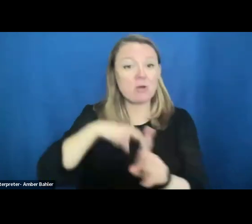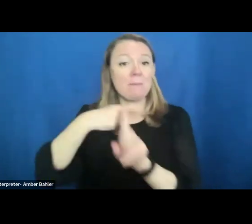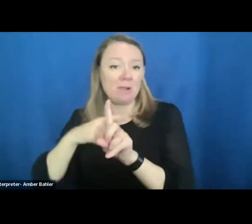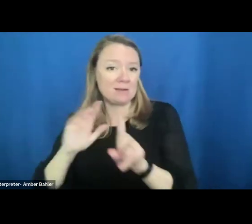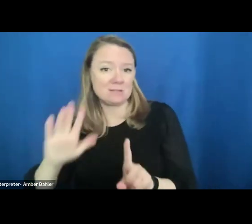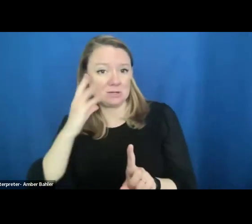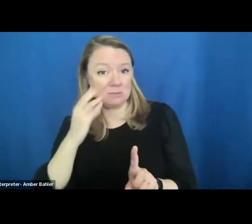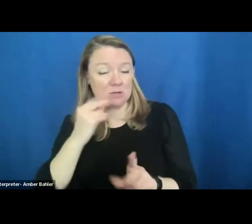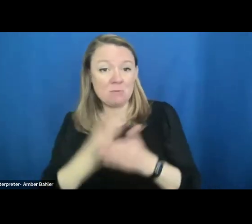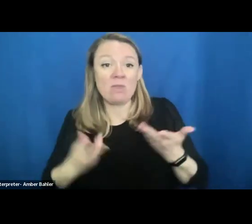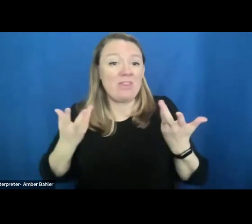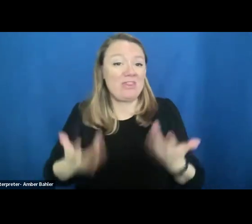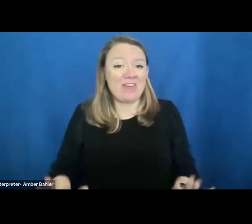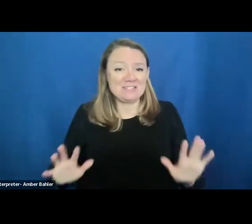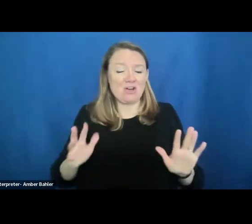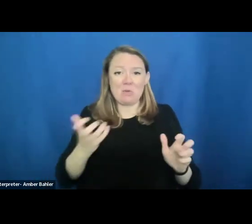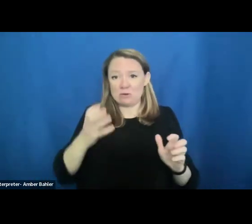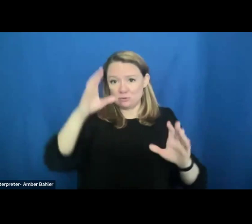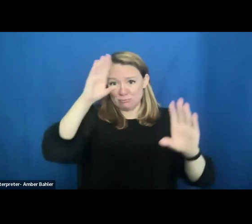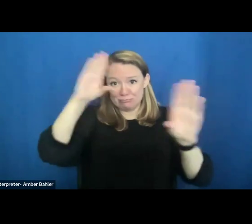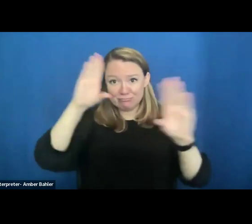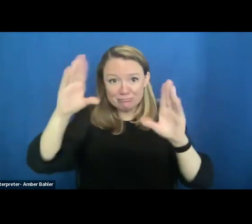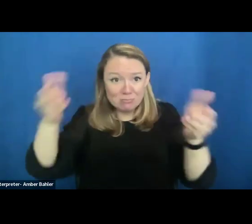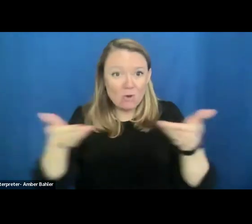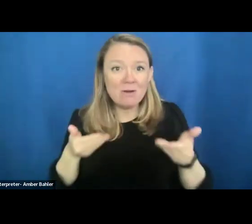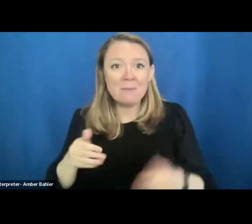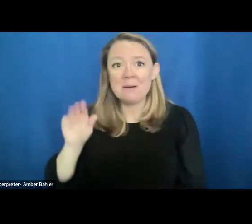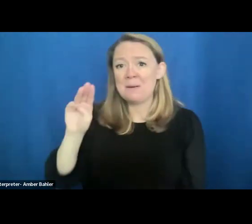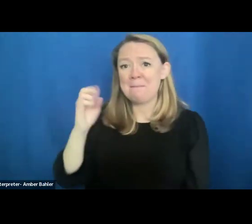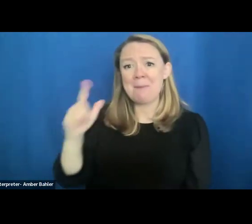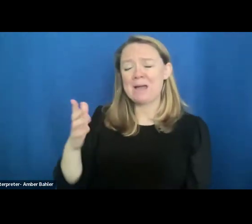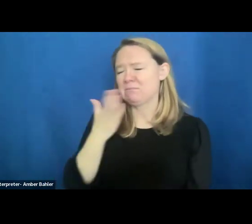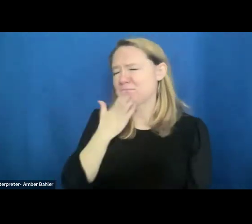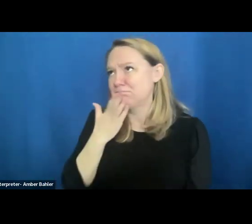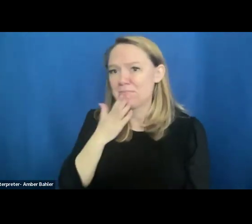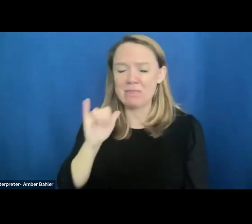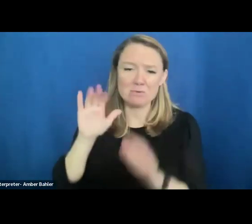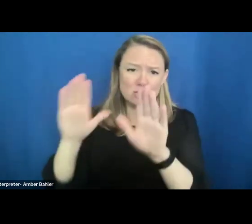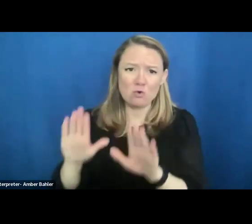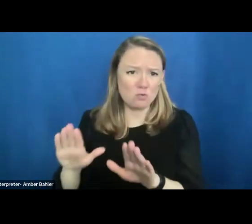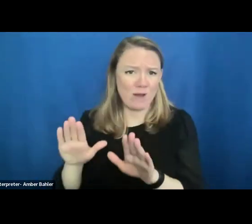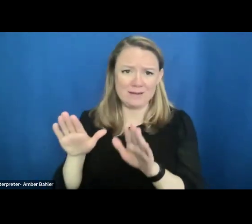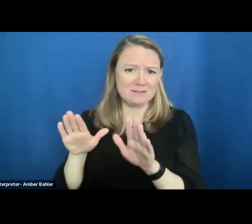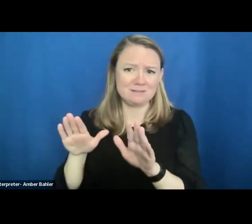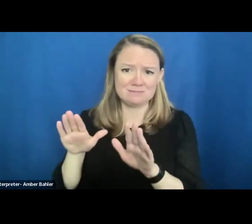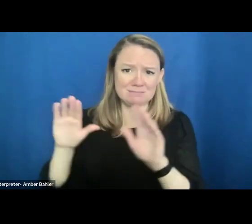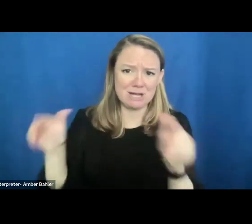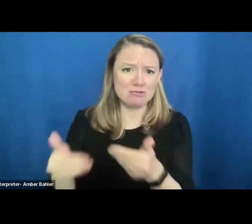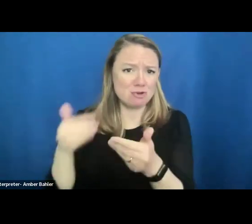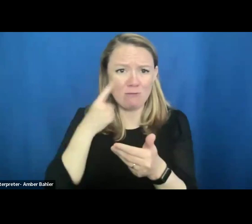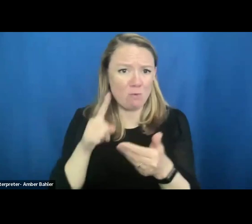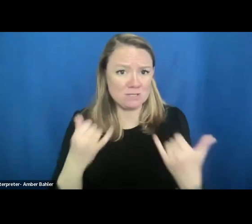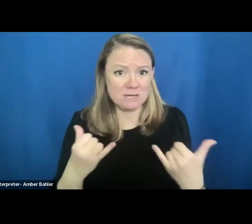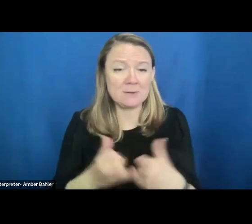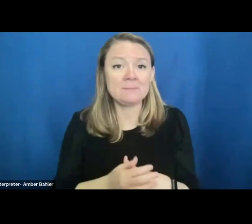everybody. Thank you, Jamie. Michael, thank you so much. That was a great setup for our conversation today. I want to